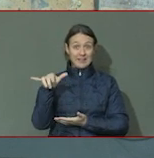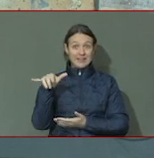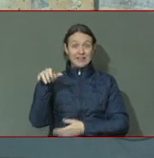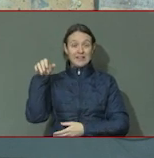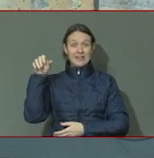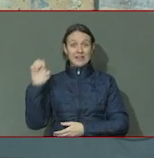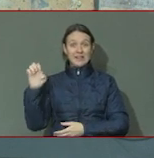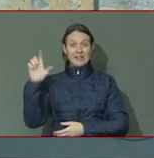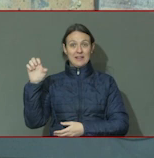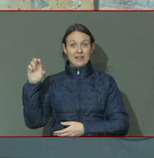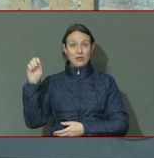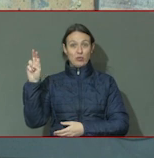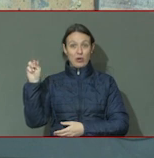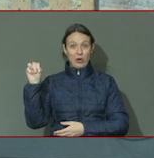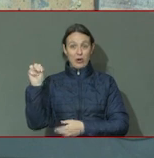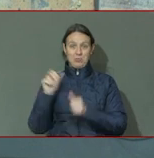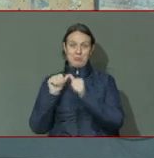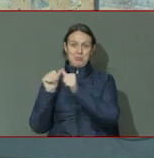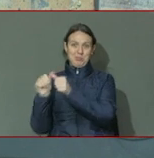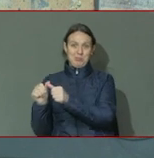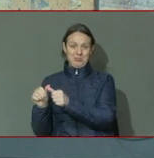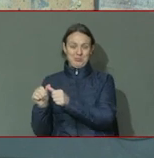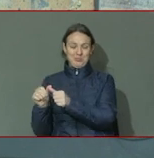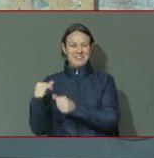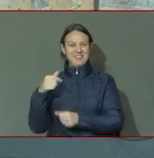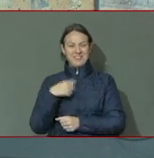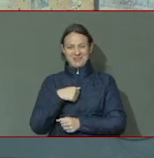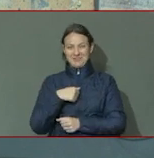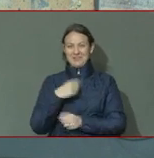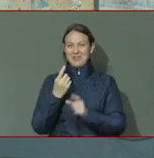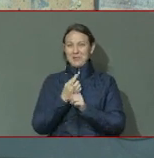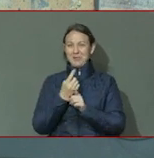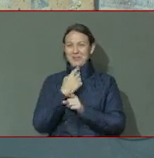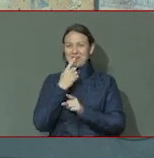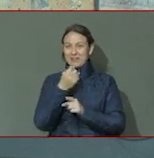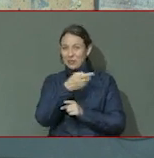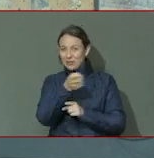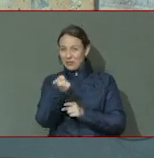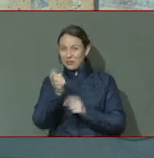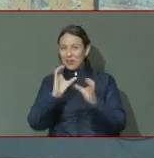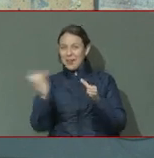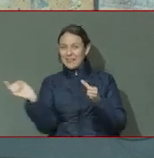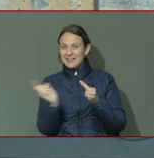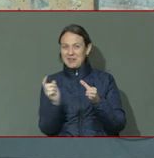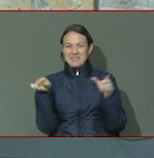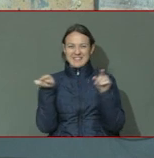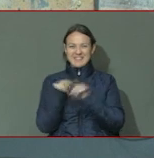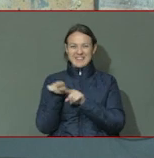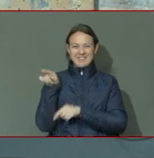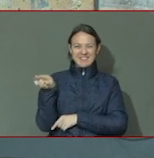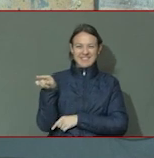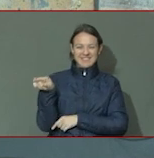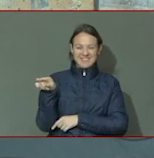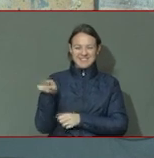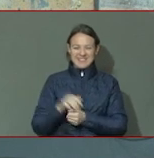already taught also. I always call the ones that comes to these classes my valence electrons. Or maybe you're just